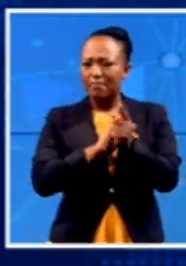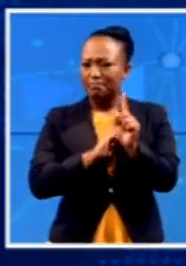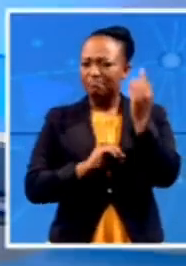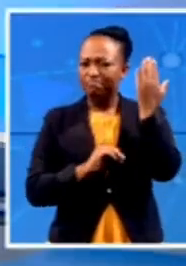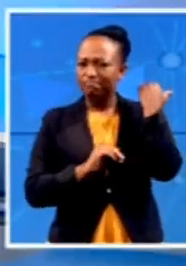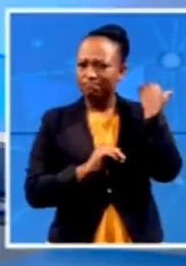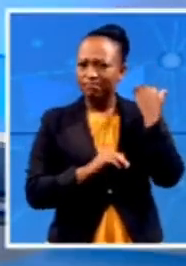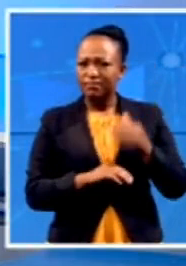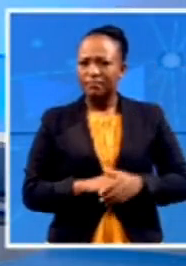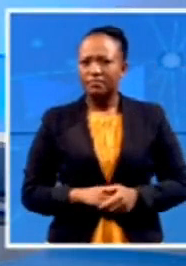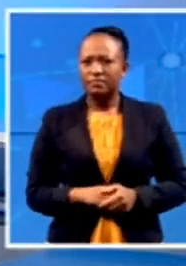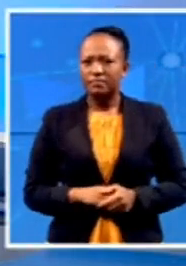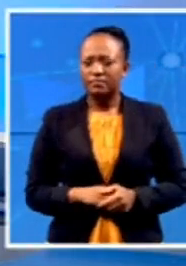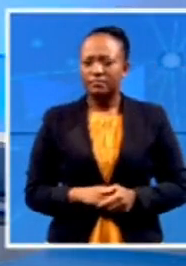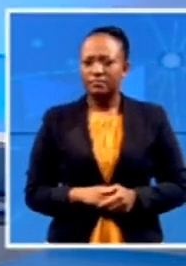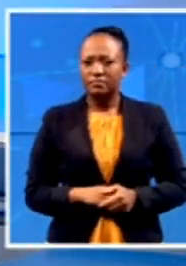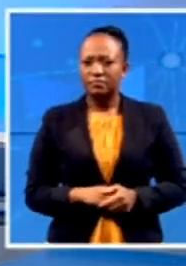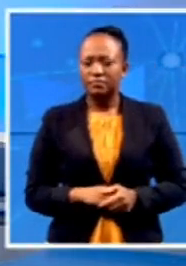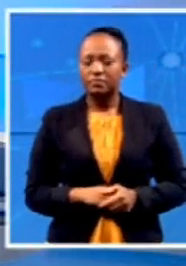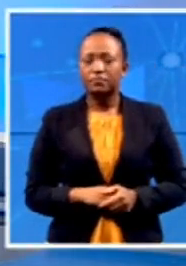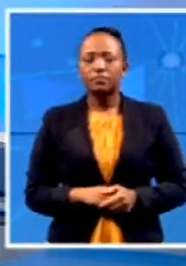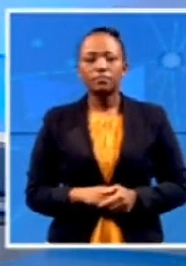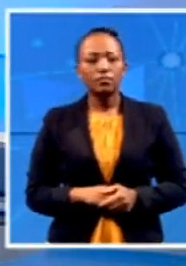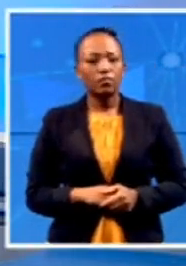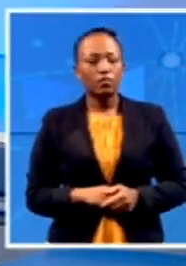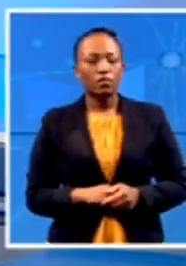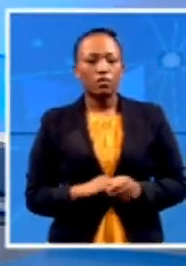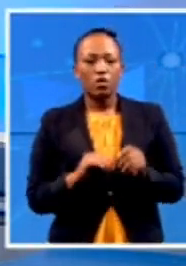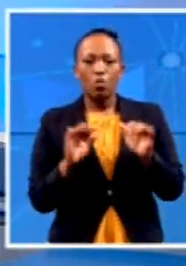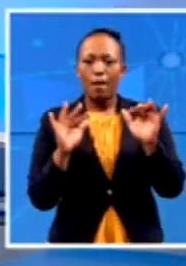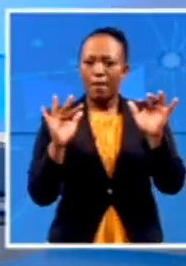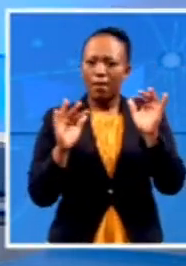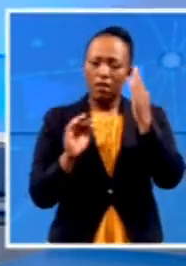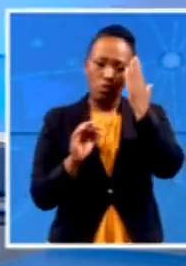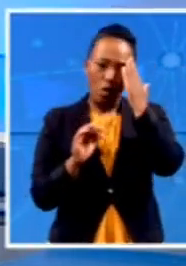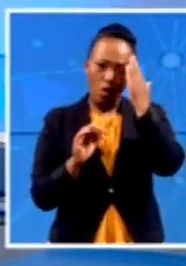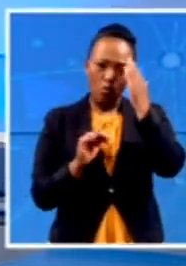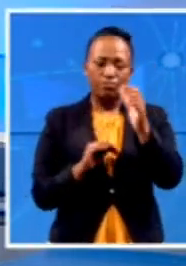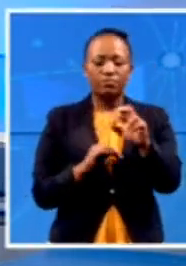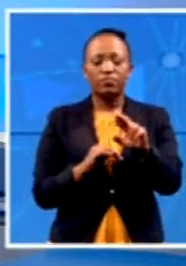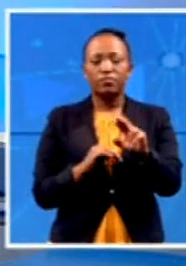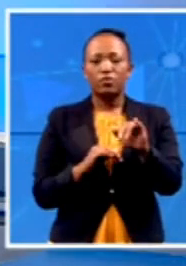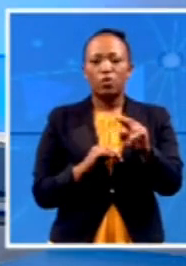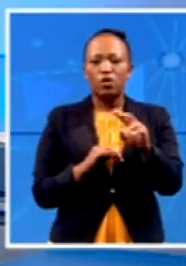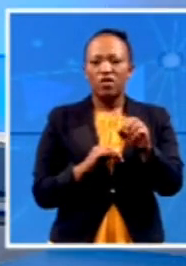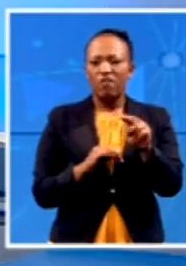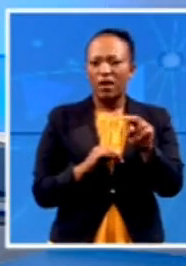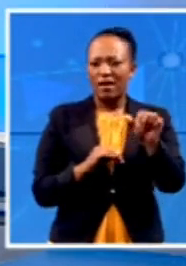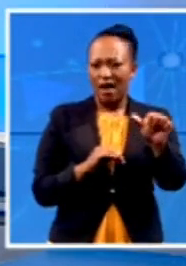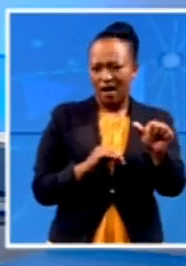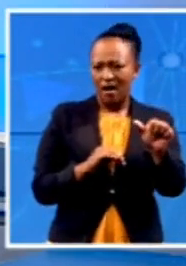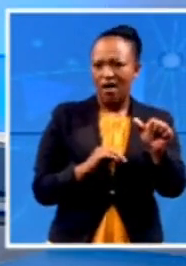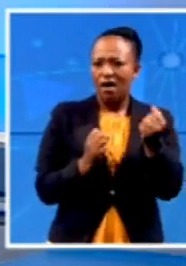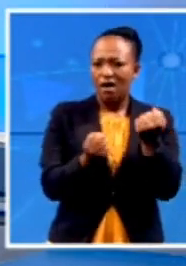Okay, so most people know of the Rivonia trial. So what role then did General Kikine and the others play in the